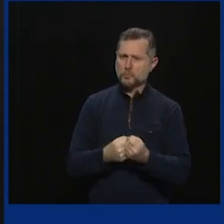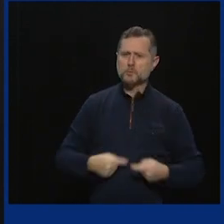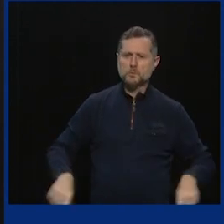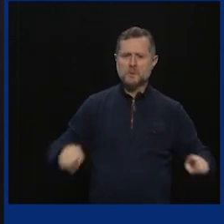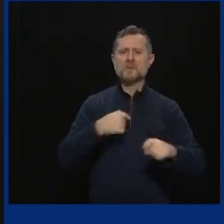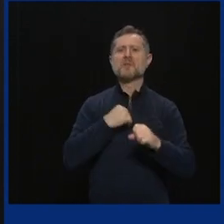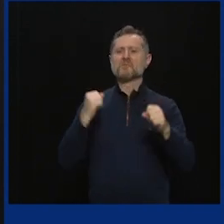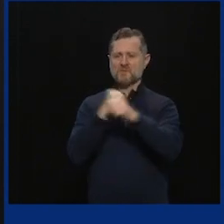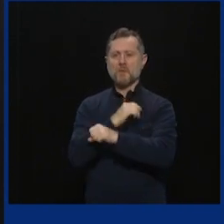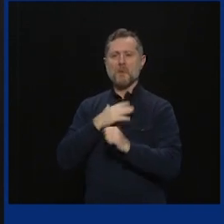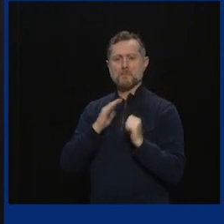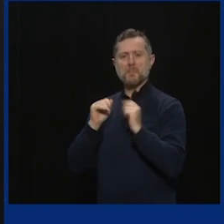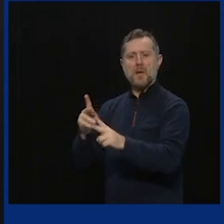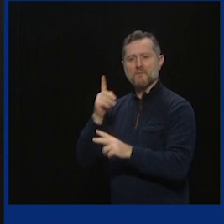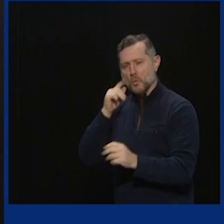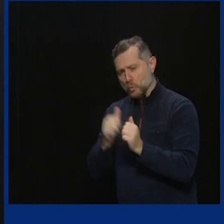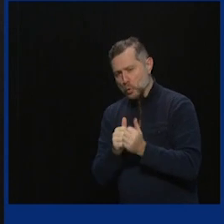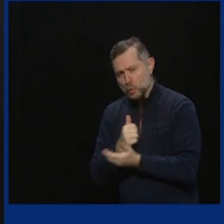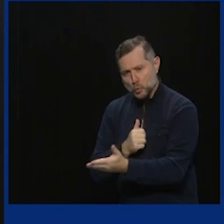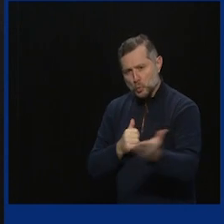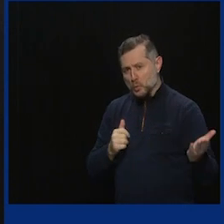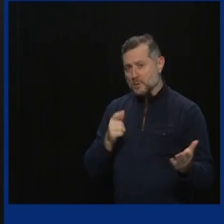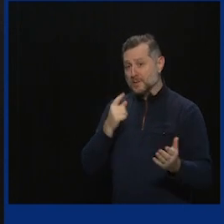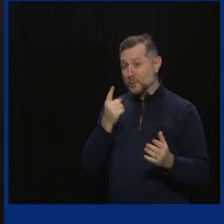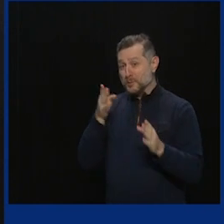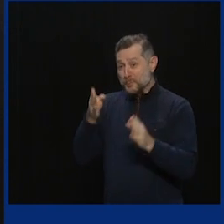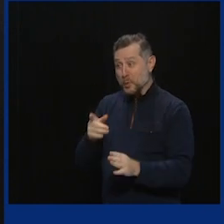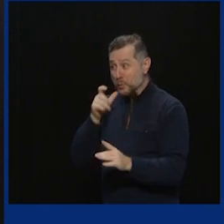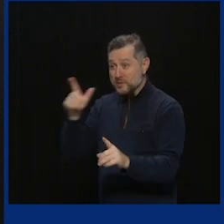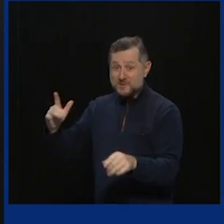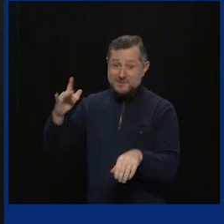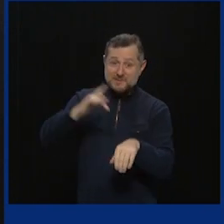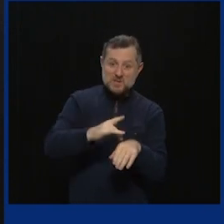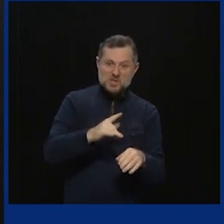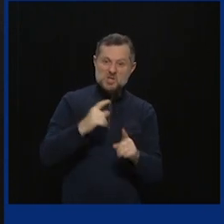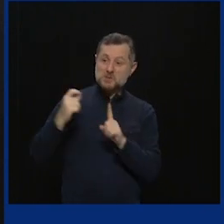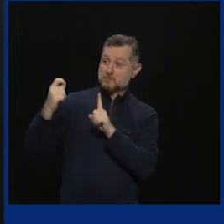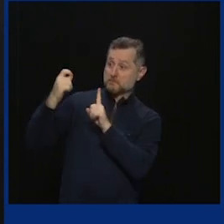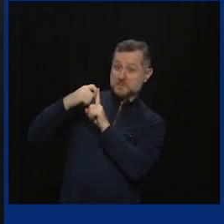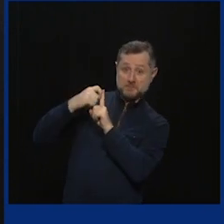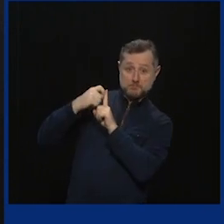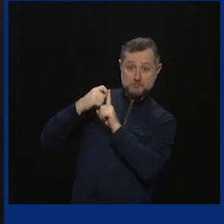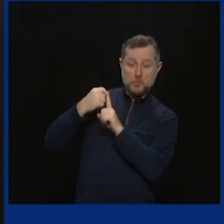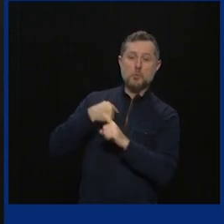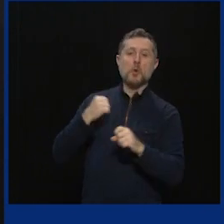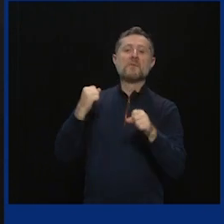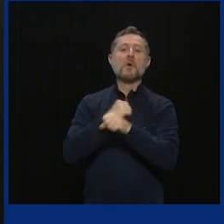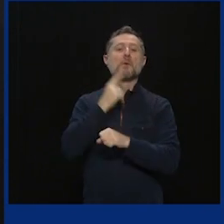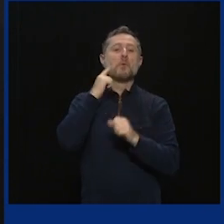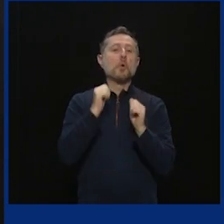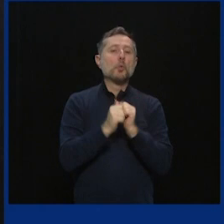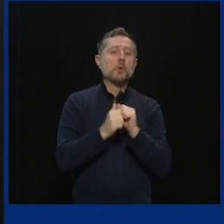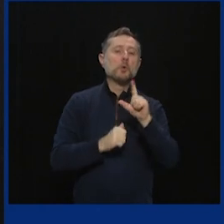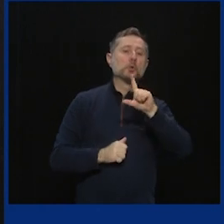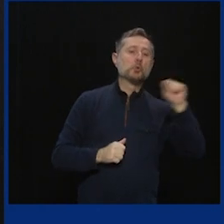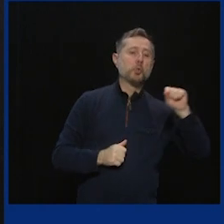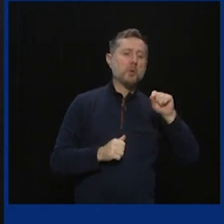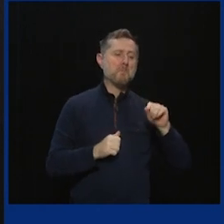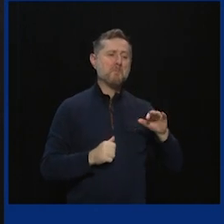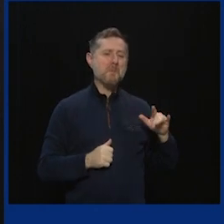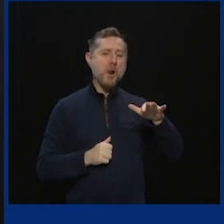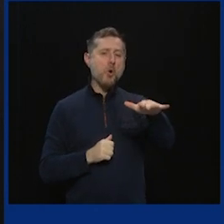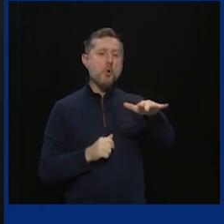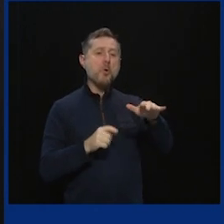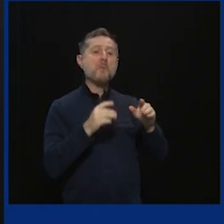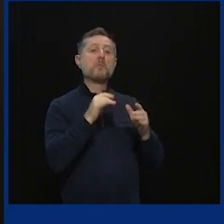single person in this community, you're picking a fight with 20 million New Yorkers. And I say we are together in this.